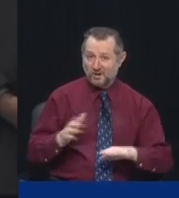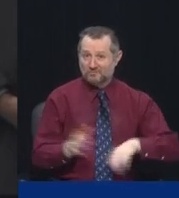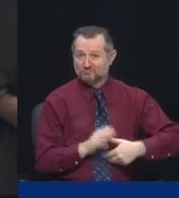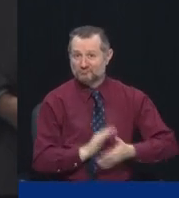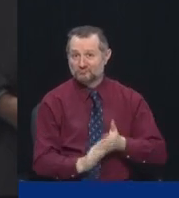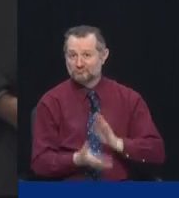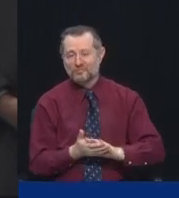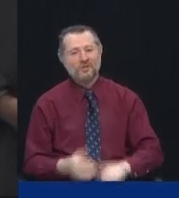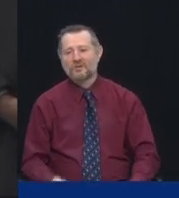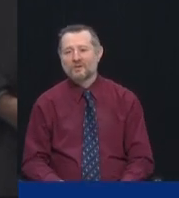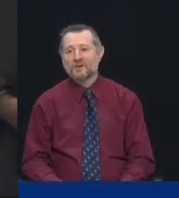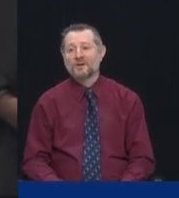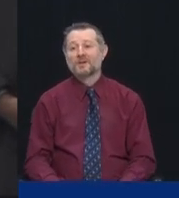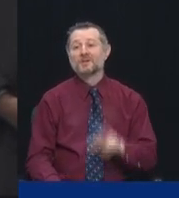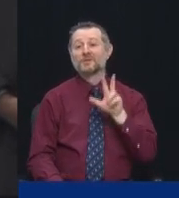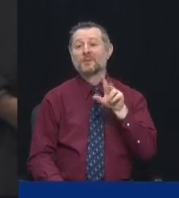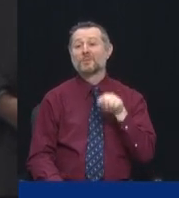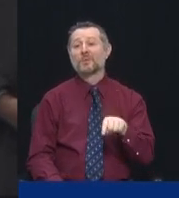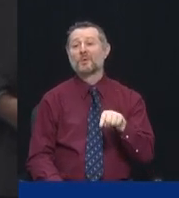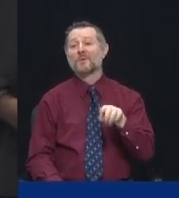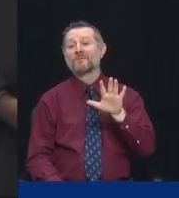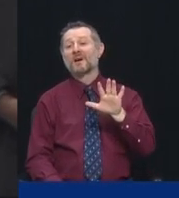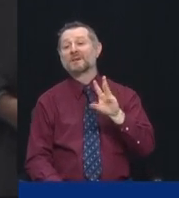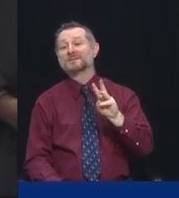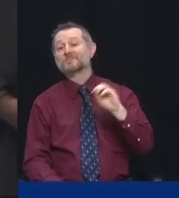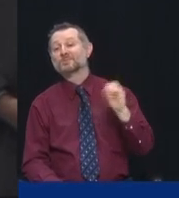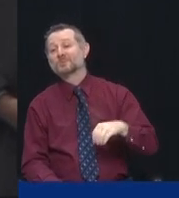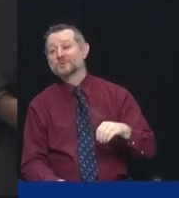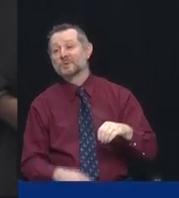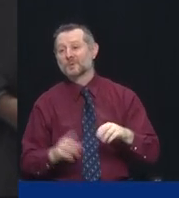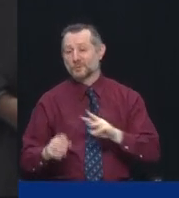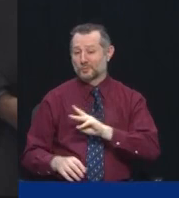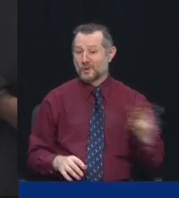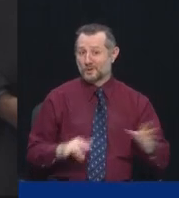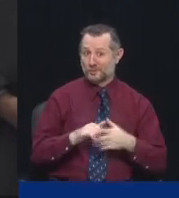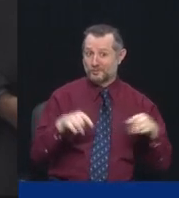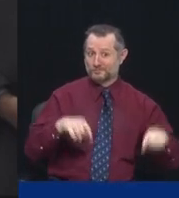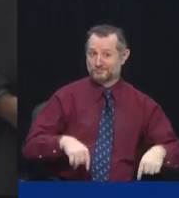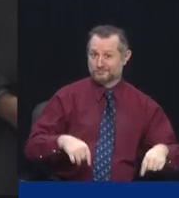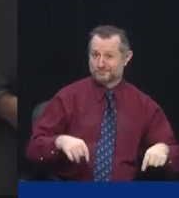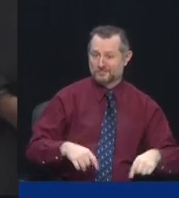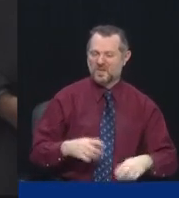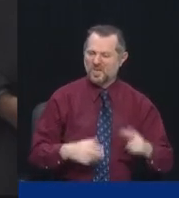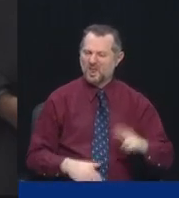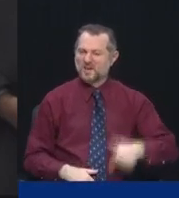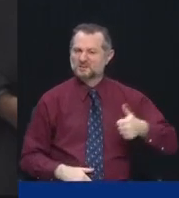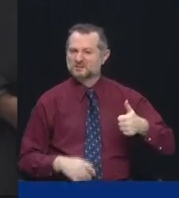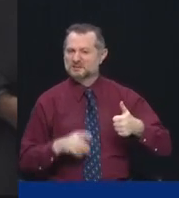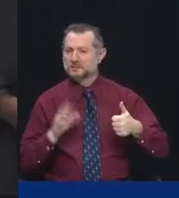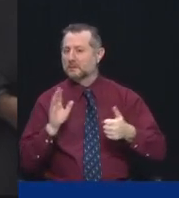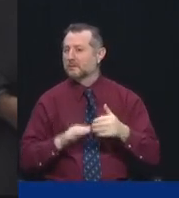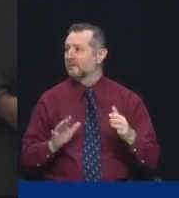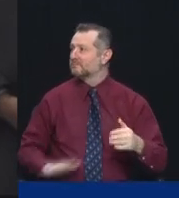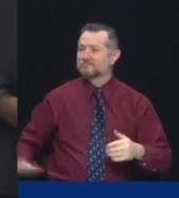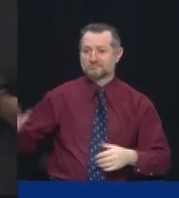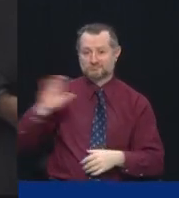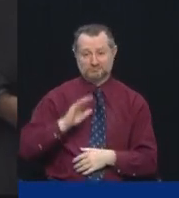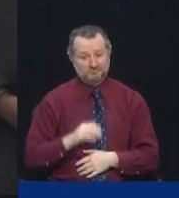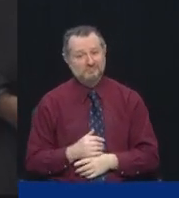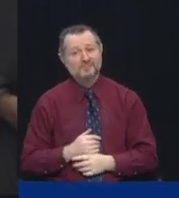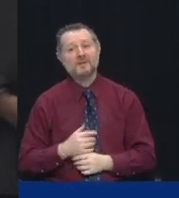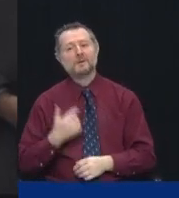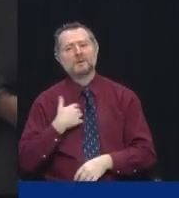3.56 in Western New York is the highest percentage in any region. We are working doubly hard in Western